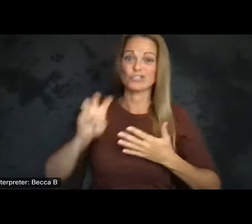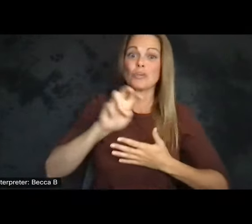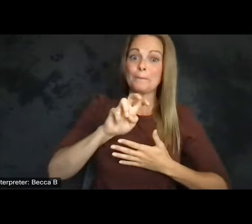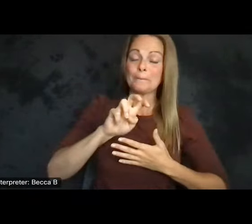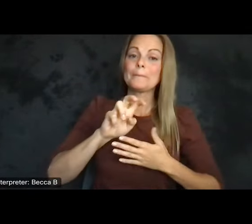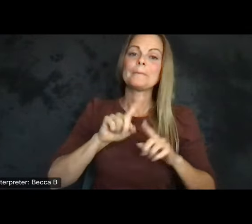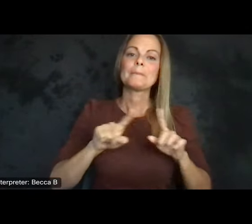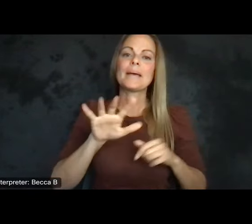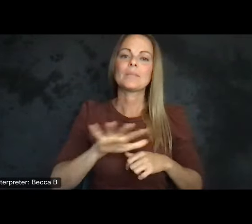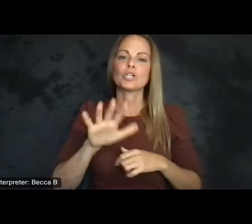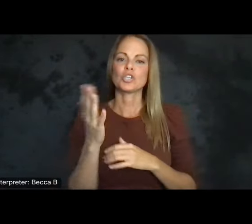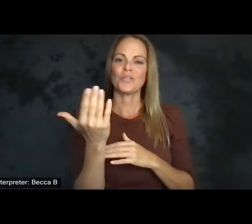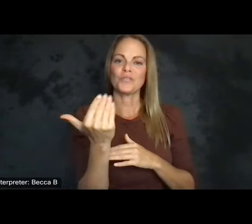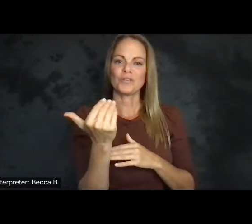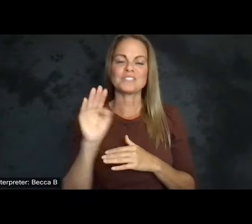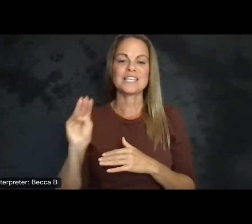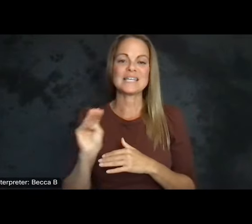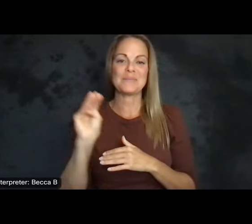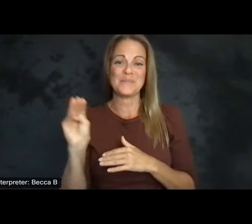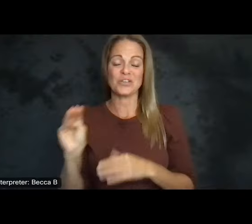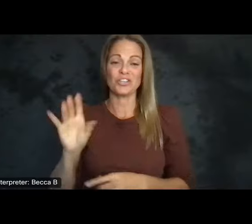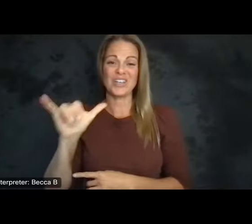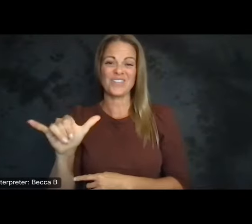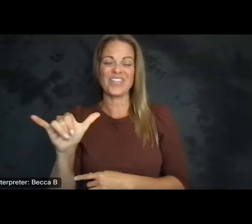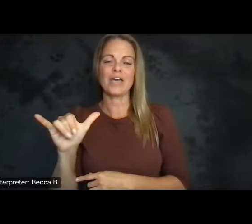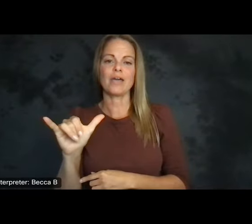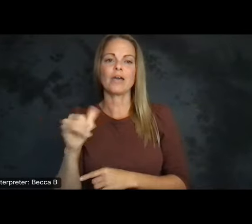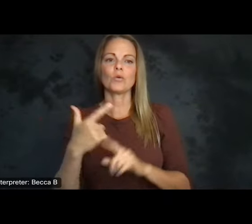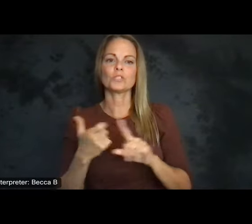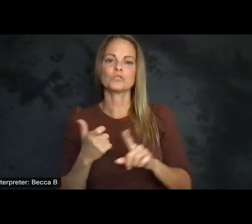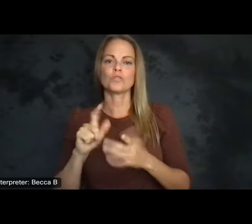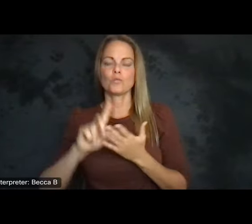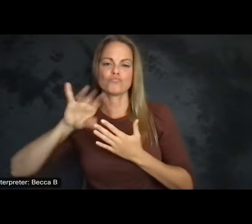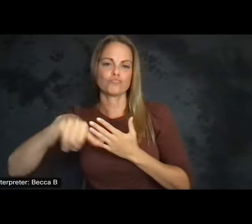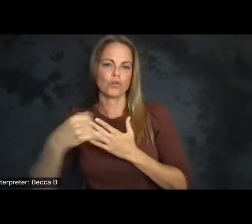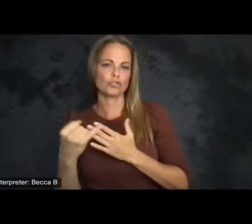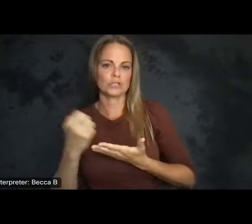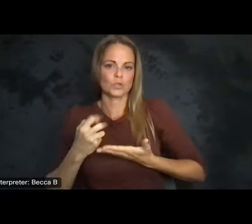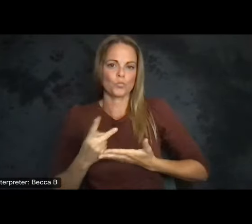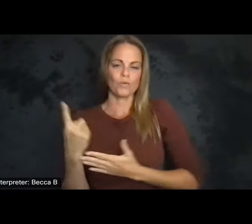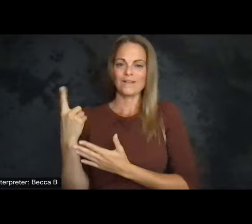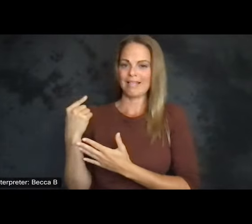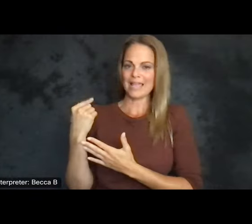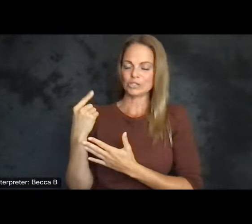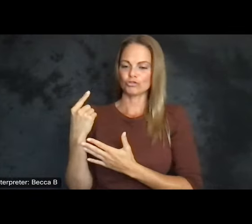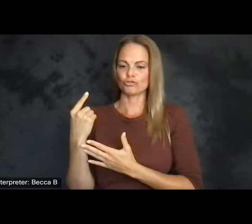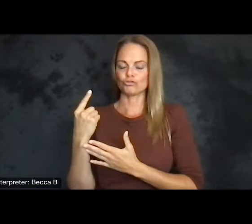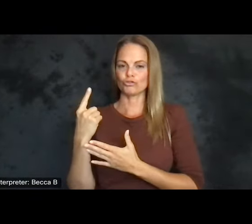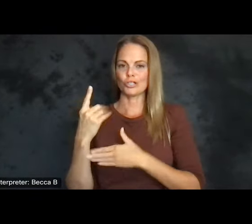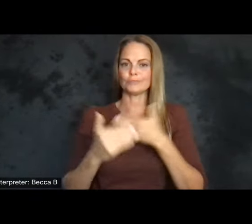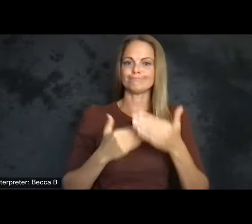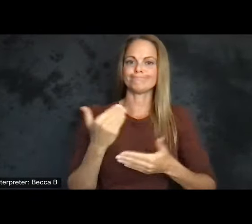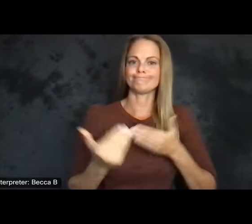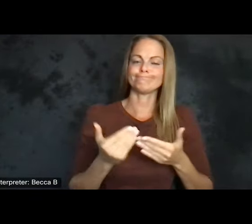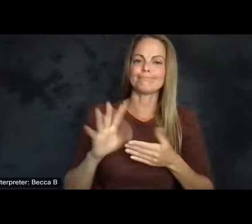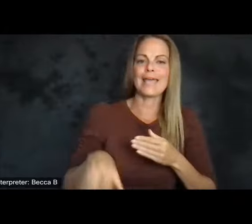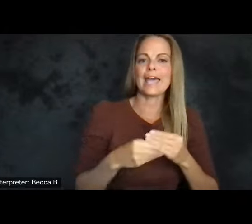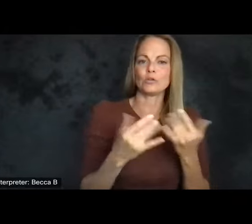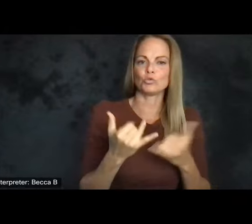15 million of that was rollover from projects that were approved last year that are going into this year. They were delayed either due